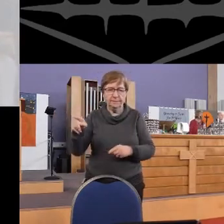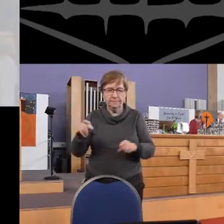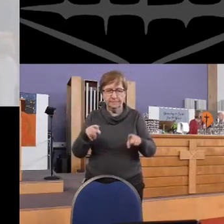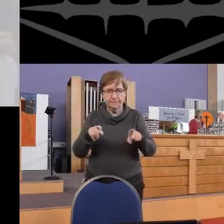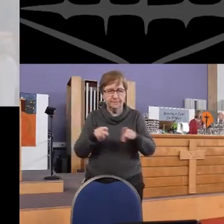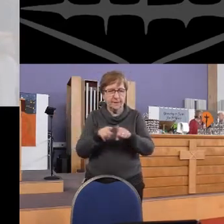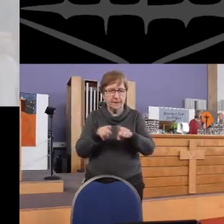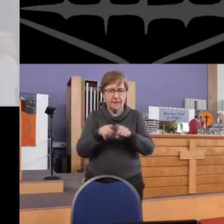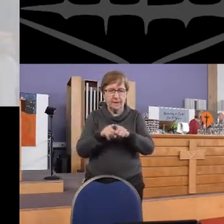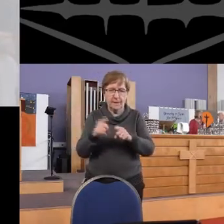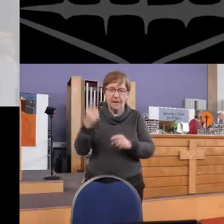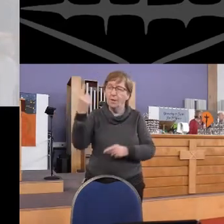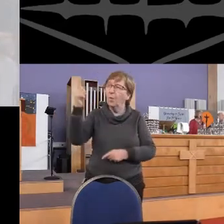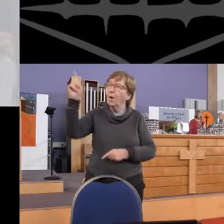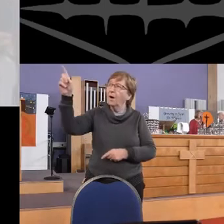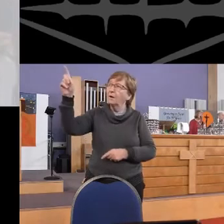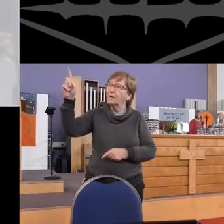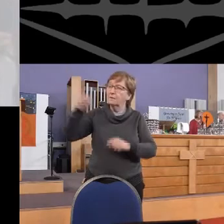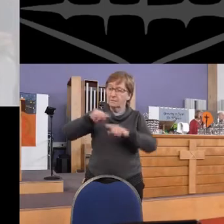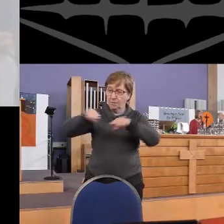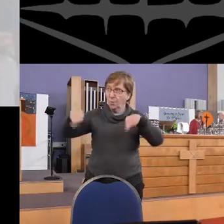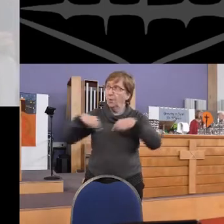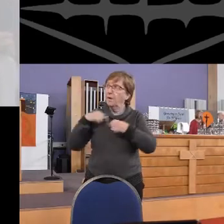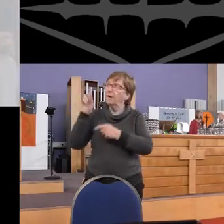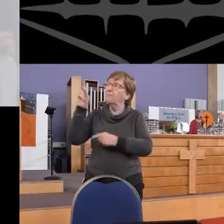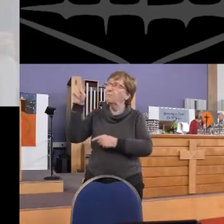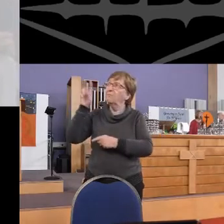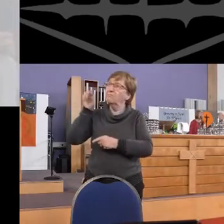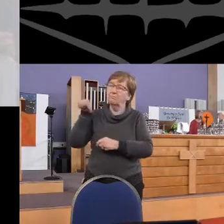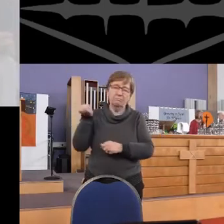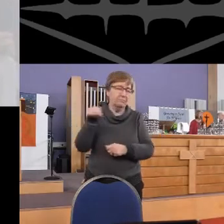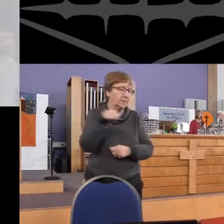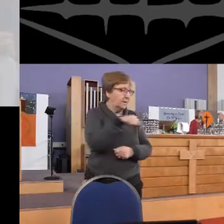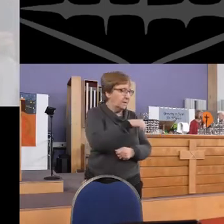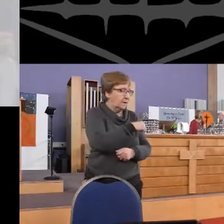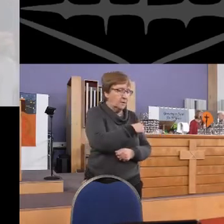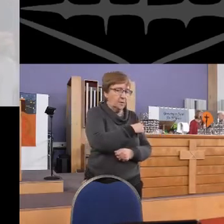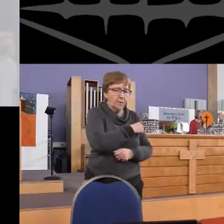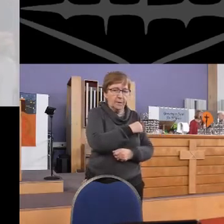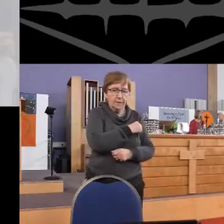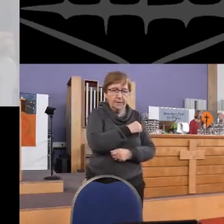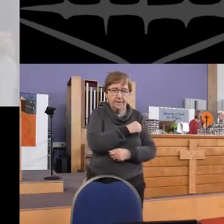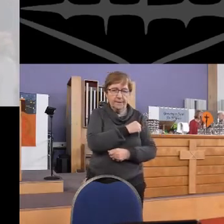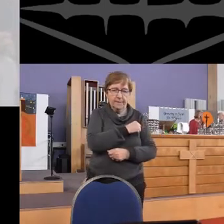betrayed, like one from whom we turn away.